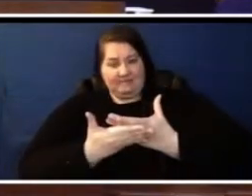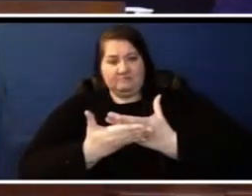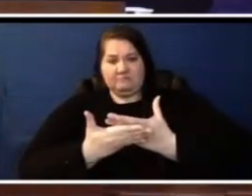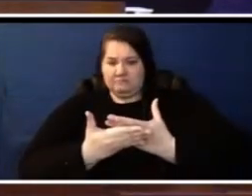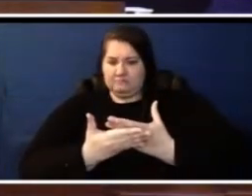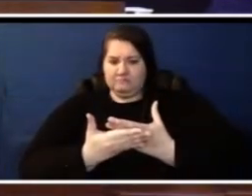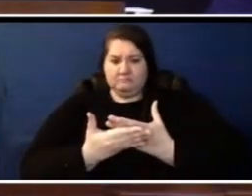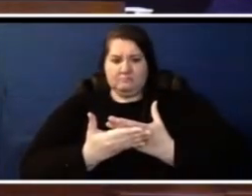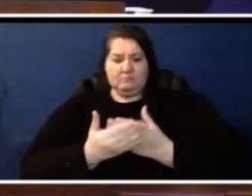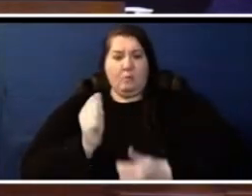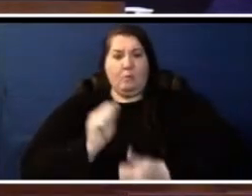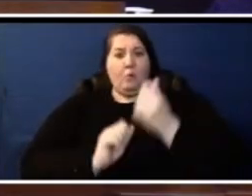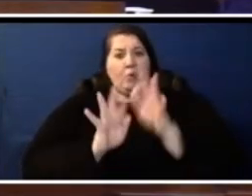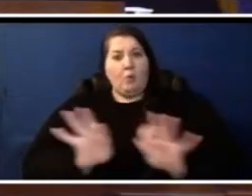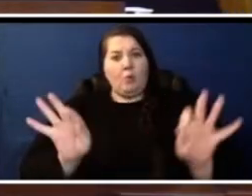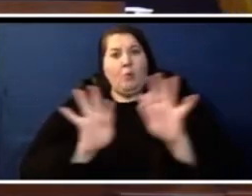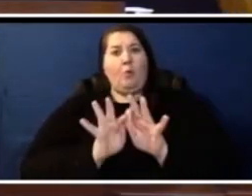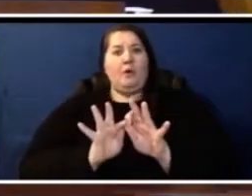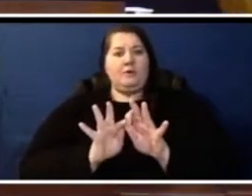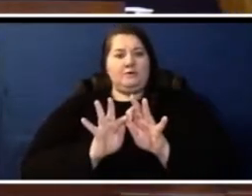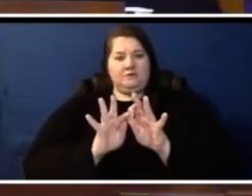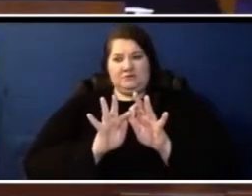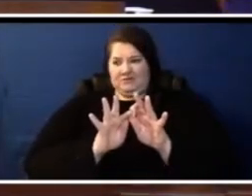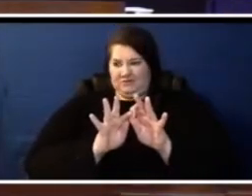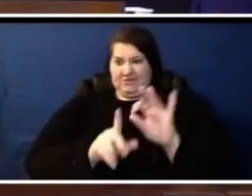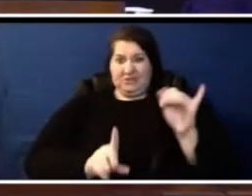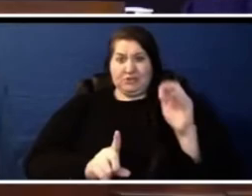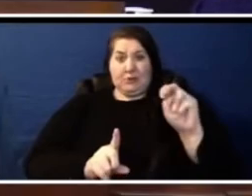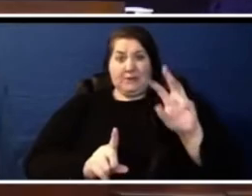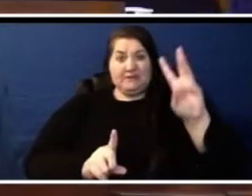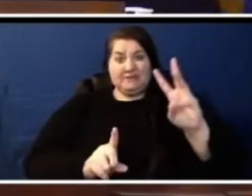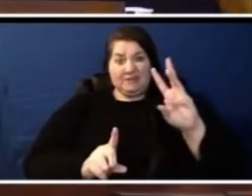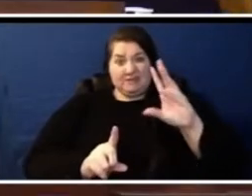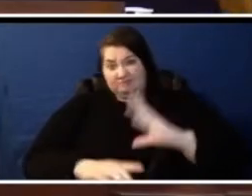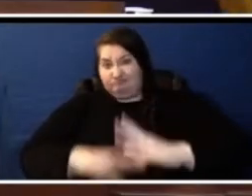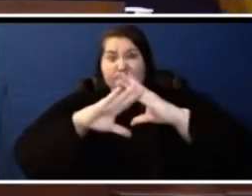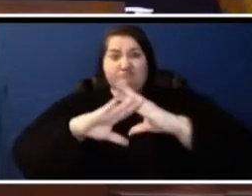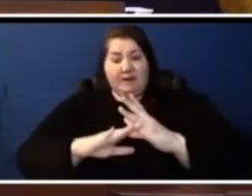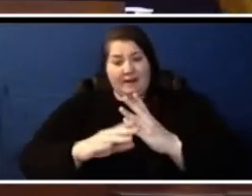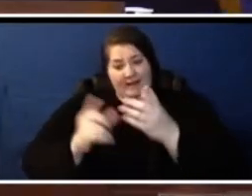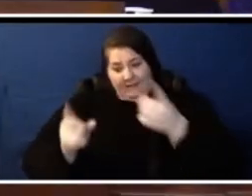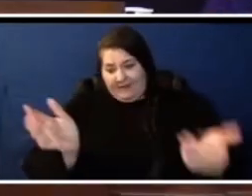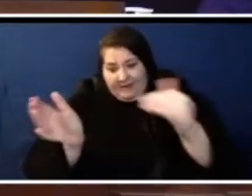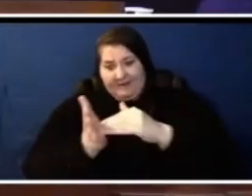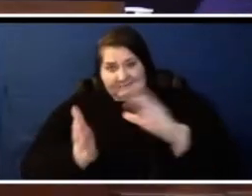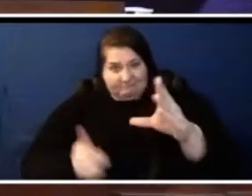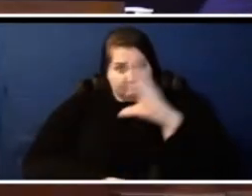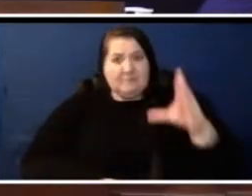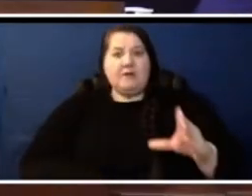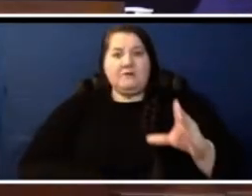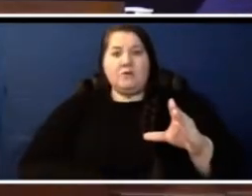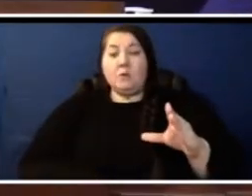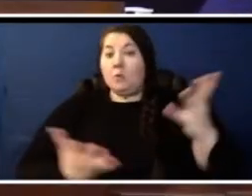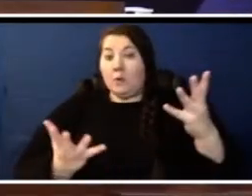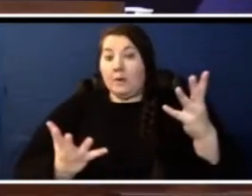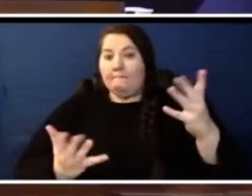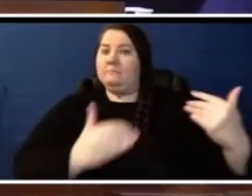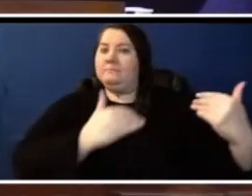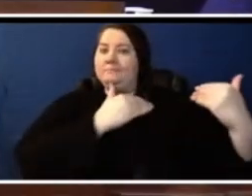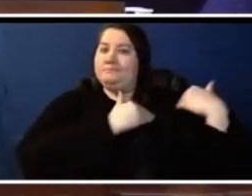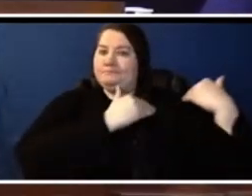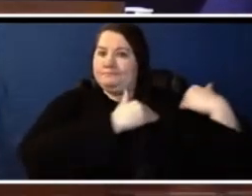most important in preventing another January 6th, accountability. So today, beyond